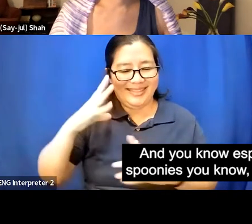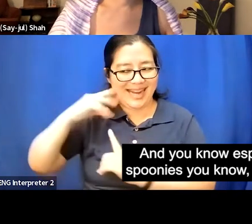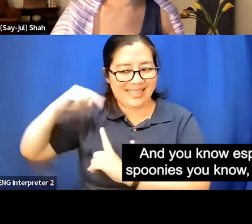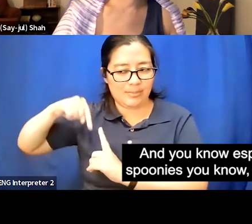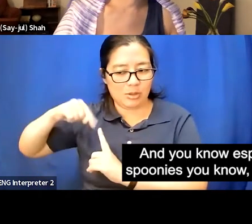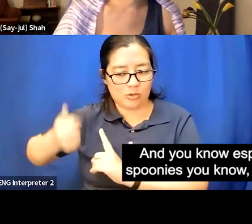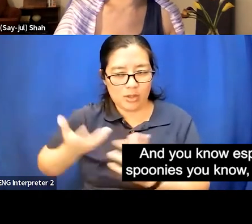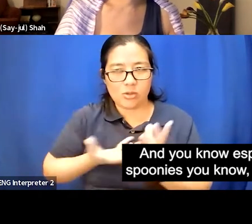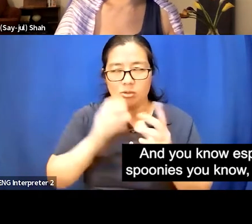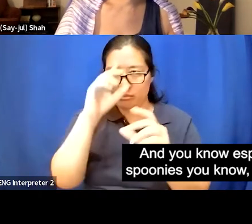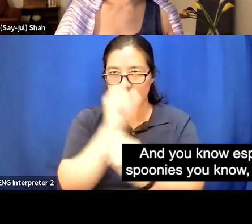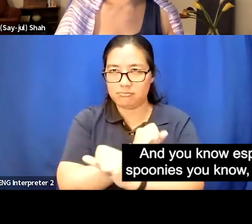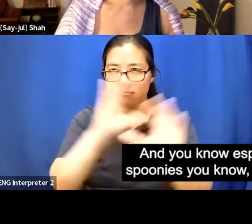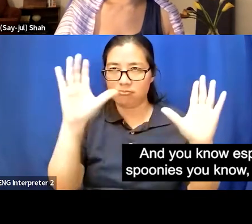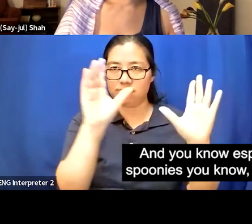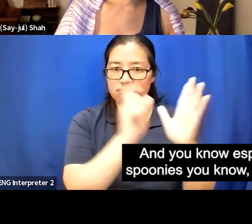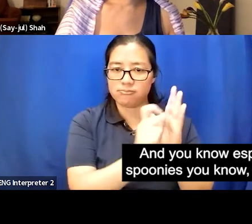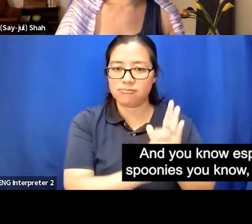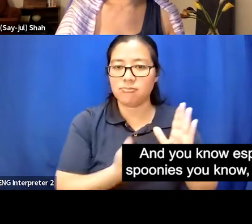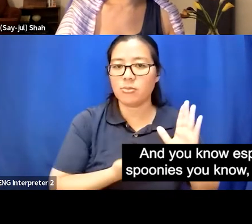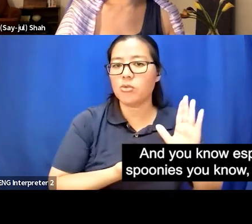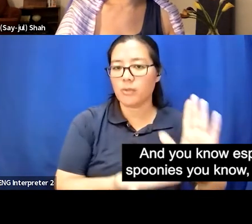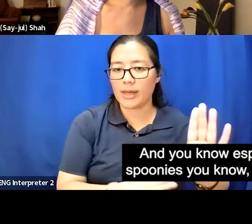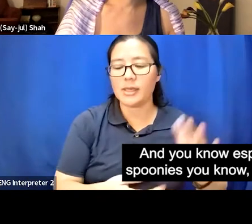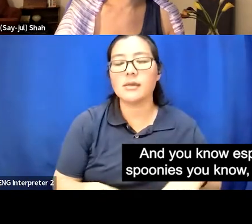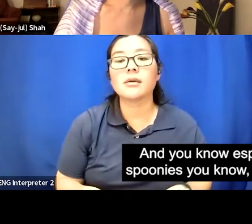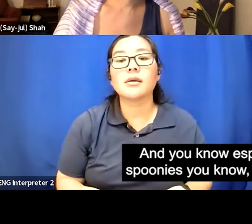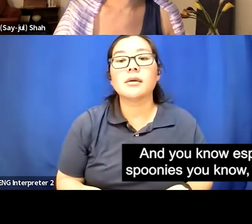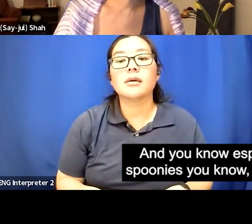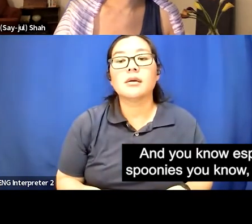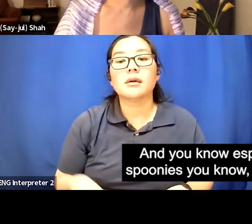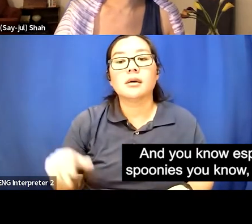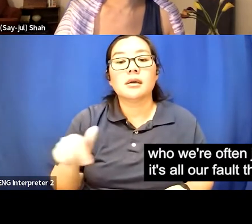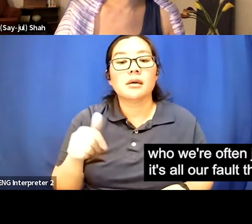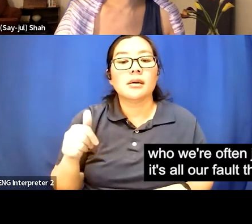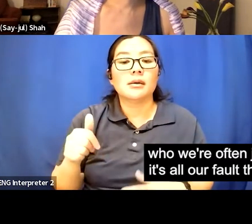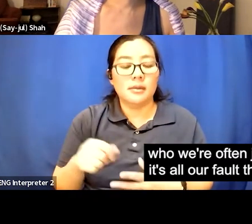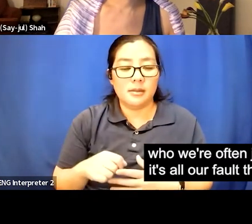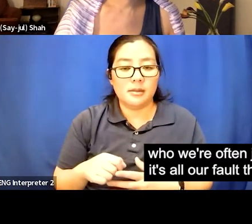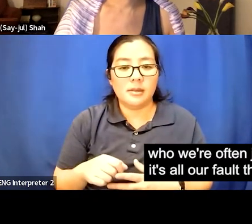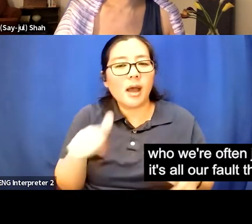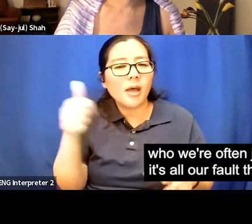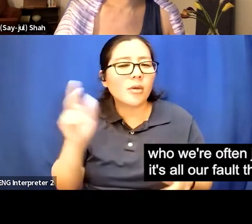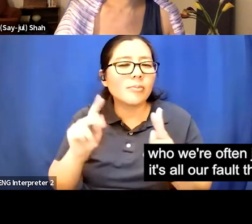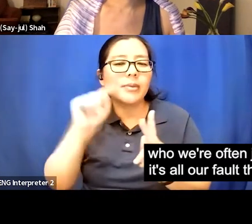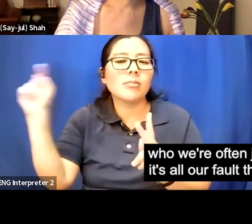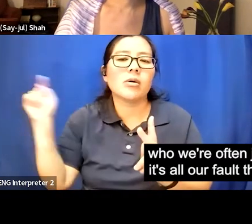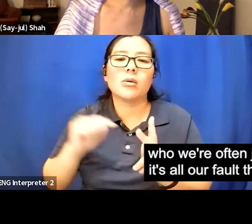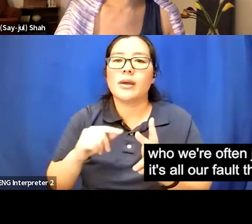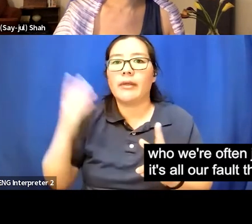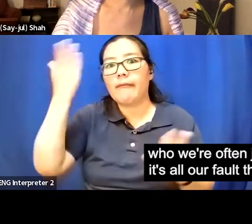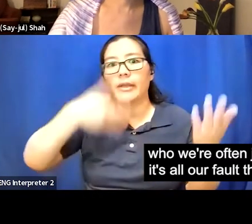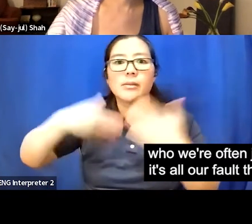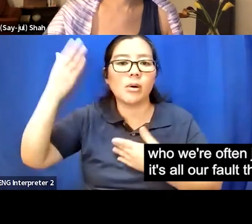Especially I think to other spoonies, you know, with invisible disabilities, who we're often just made to